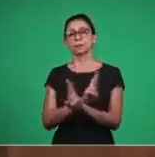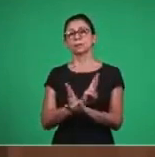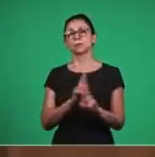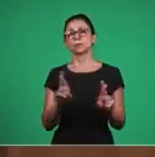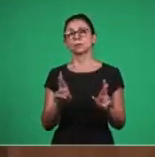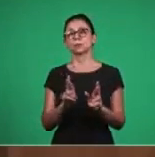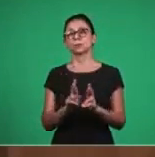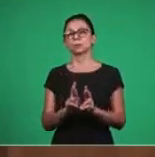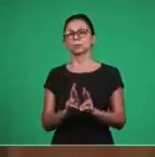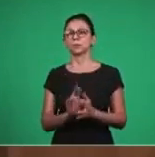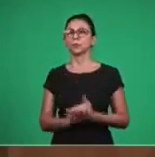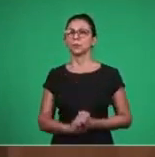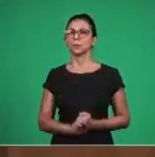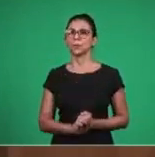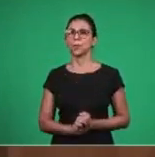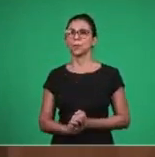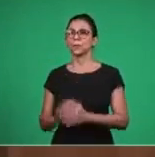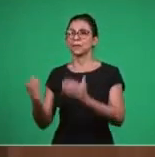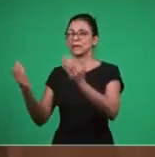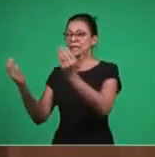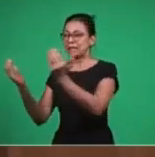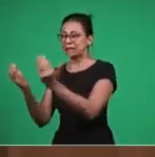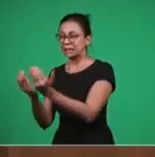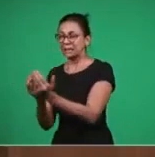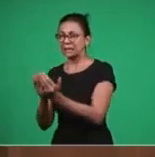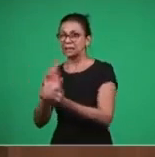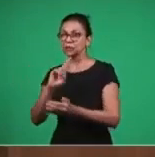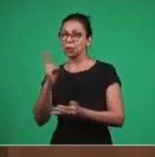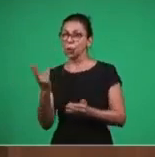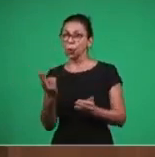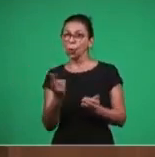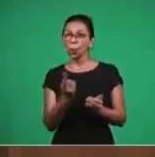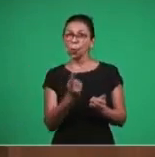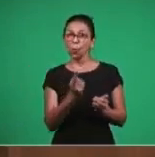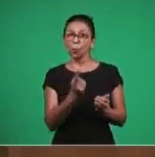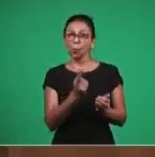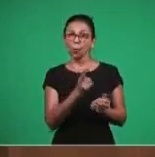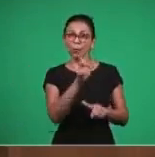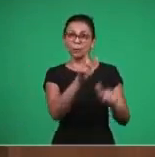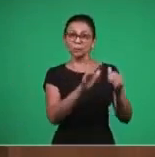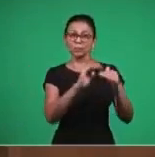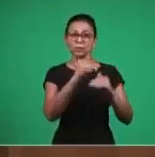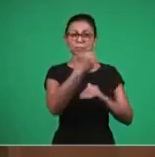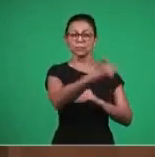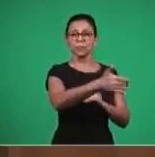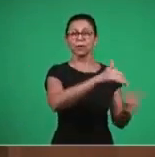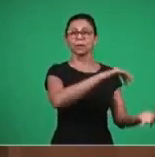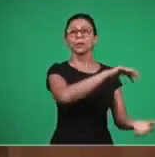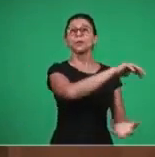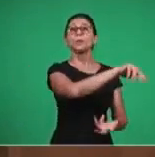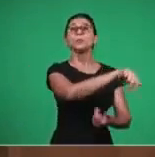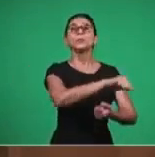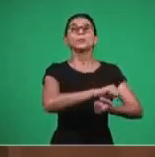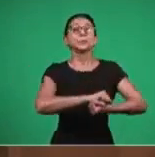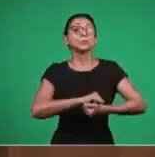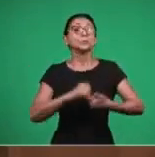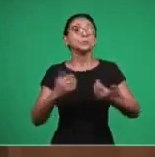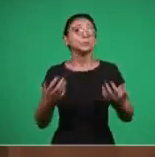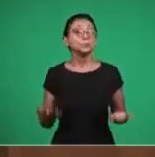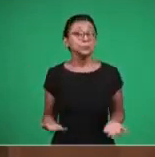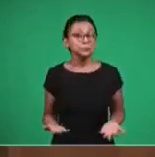related to the ones who are outside or the ones who are inside? If we don't know the answer and if we don't understand